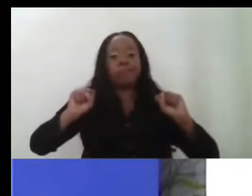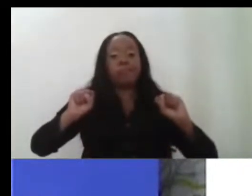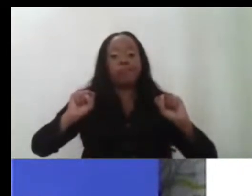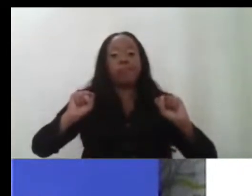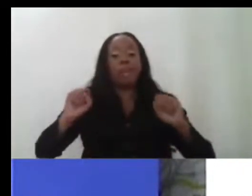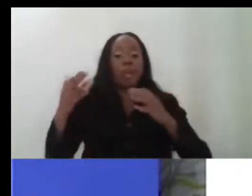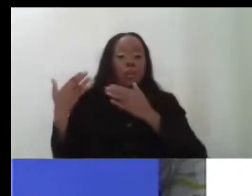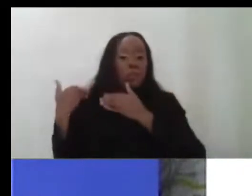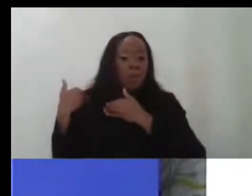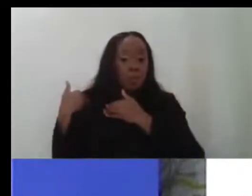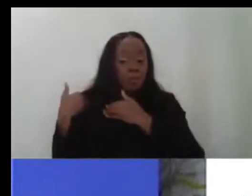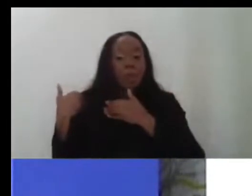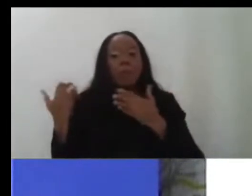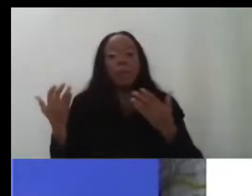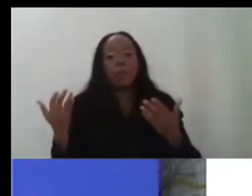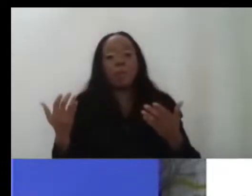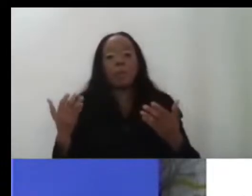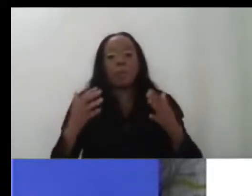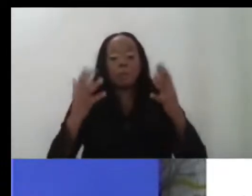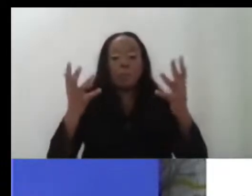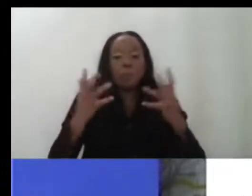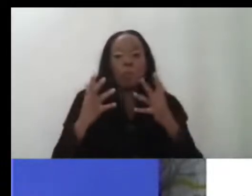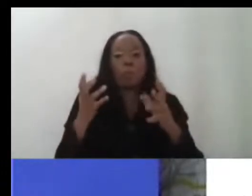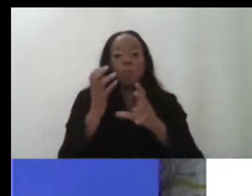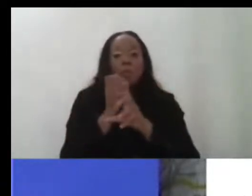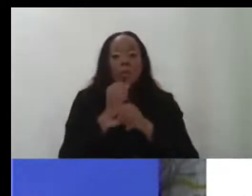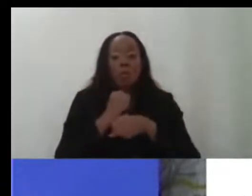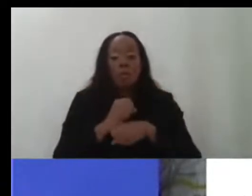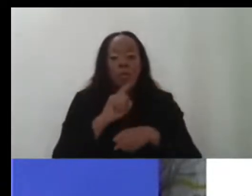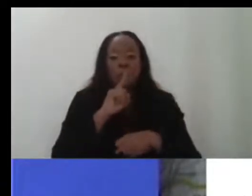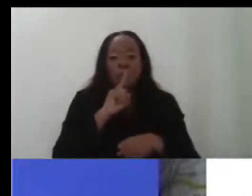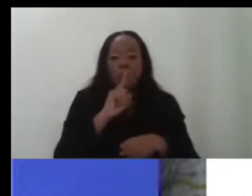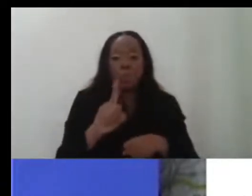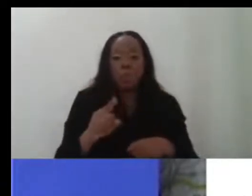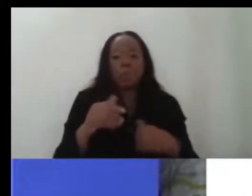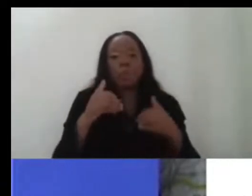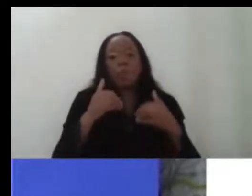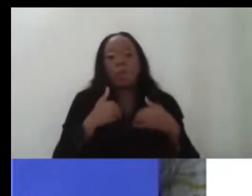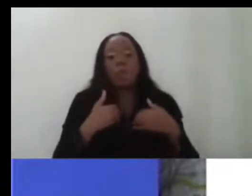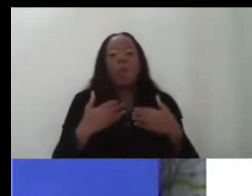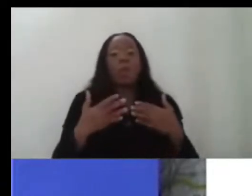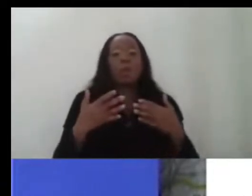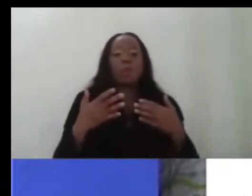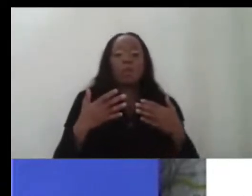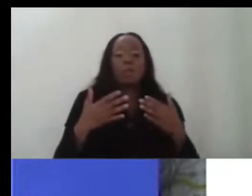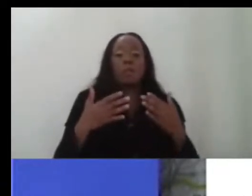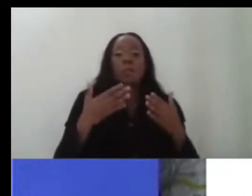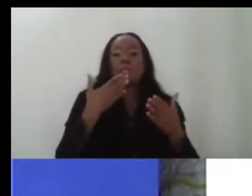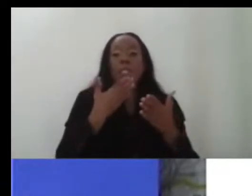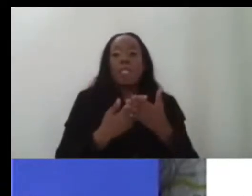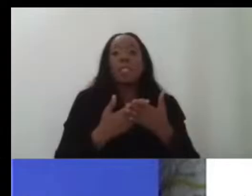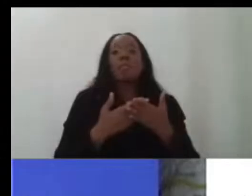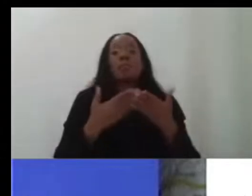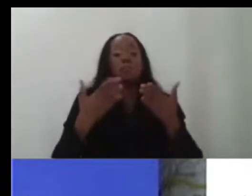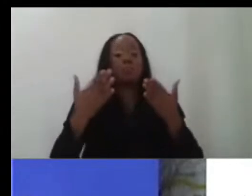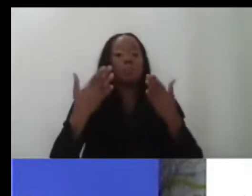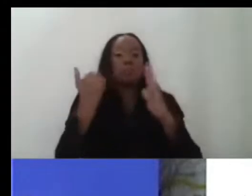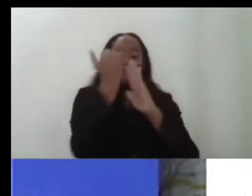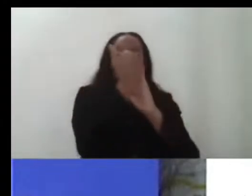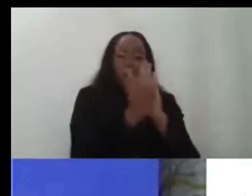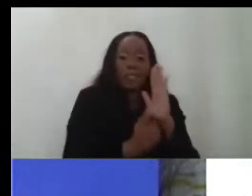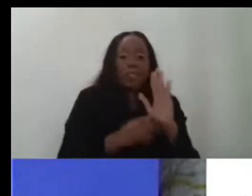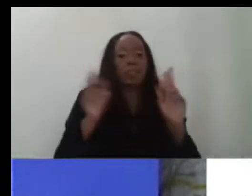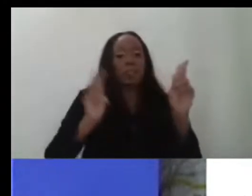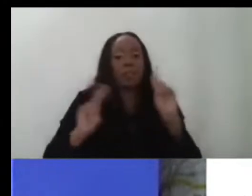looking to ensure that we have an adequate field for the number of vulnerable persons out there. So